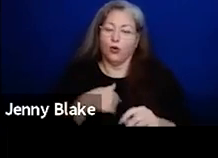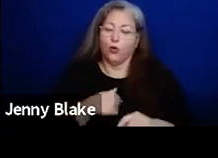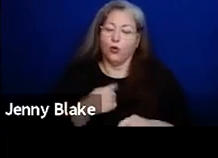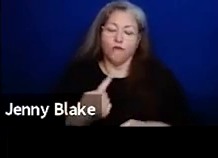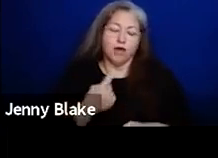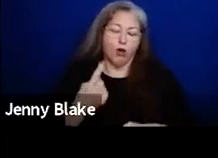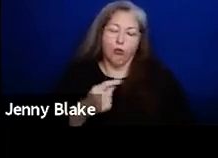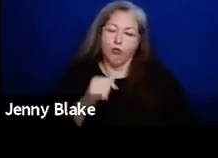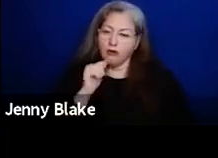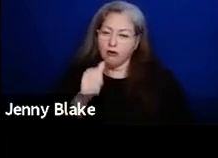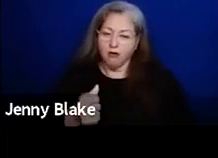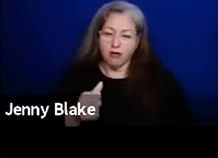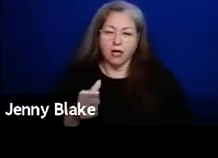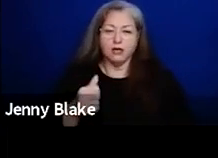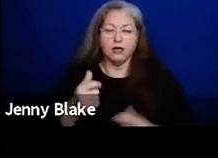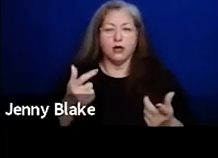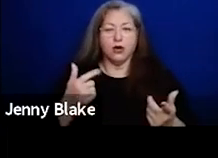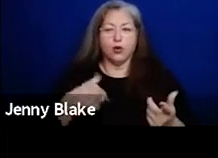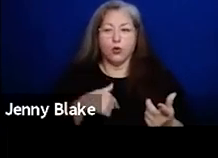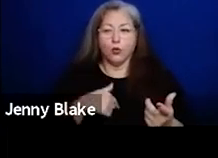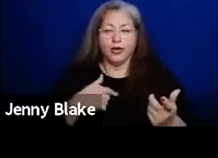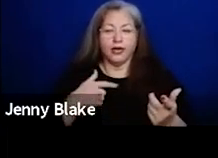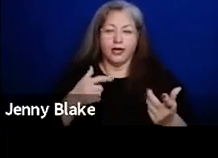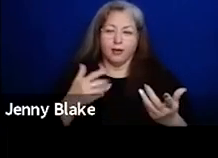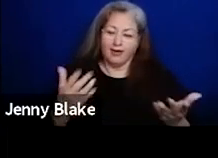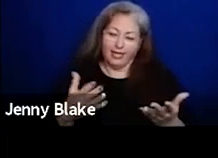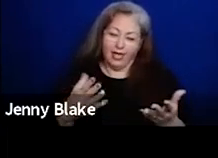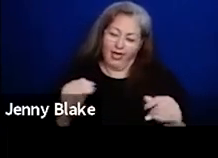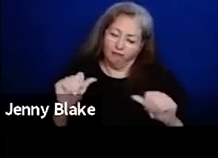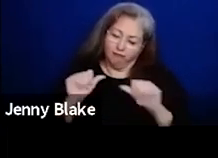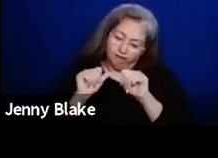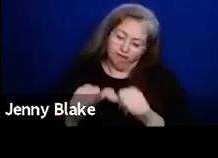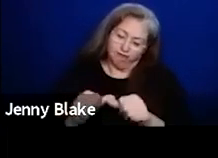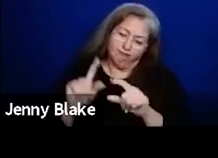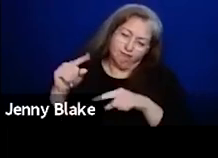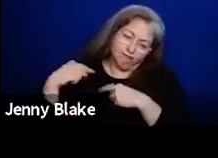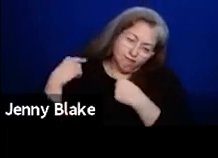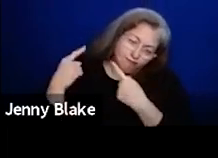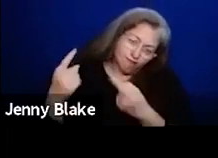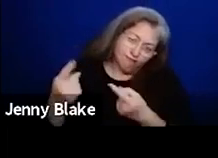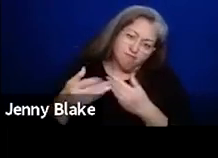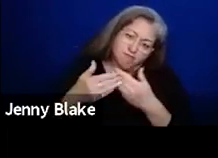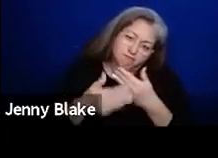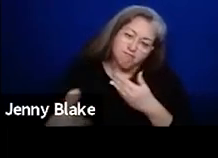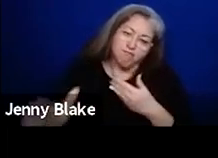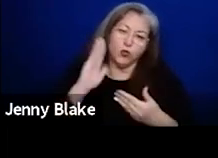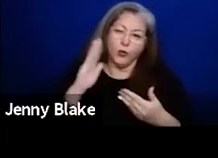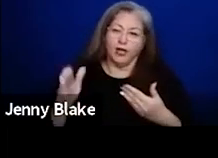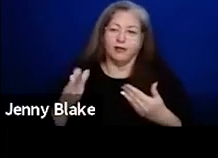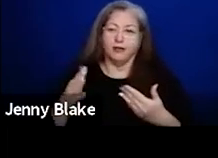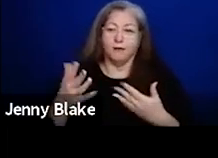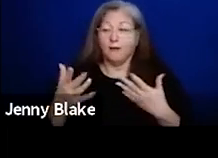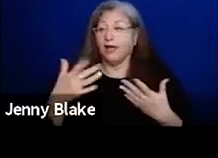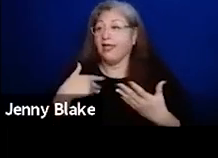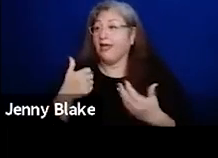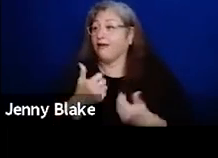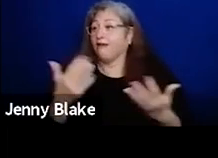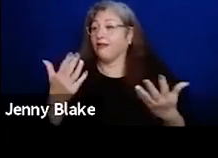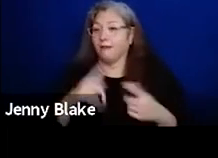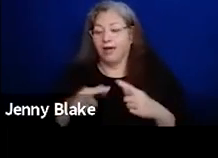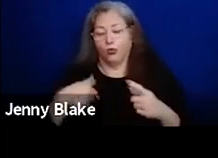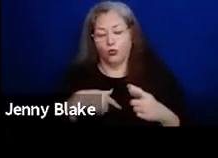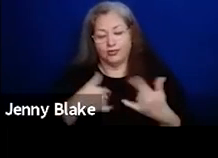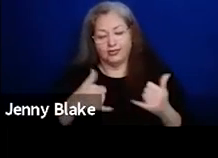we have been and will be here for the long haul. They may have everything else, but we have each